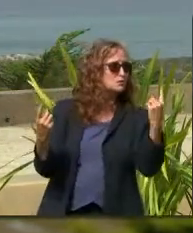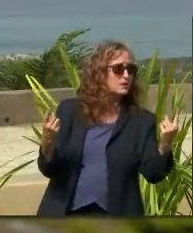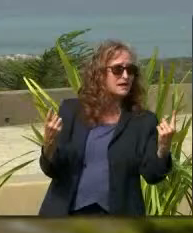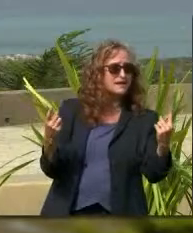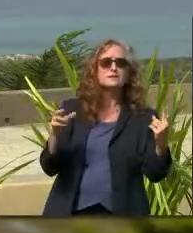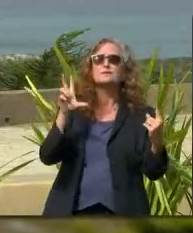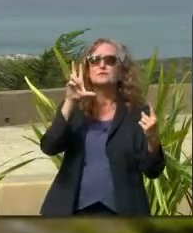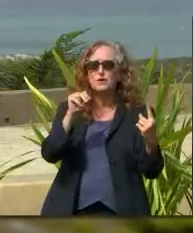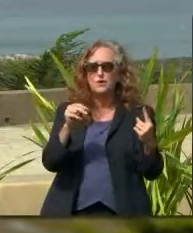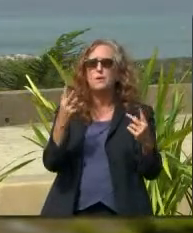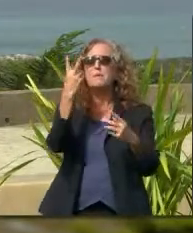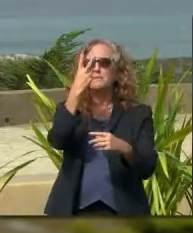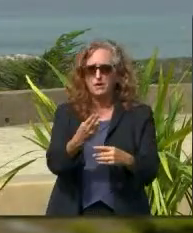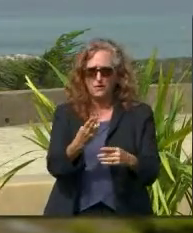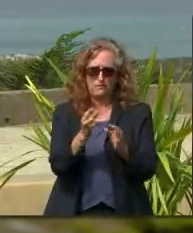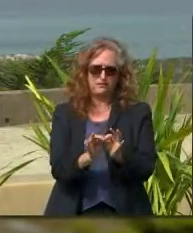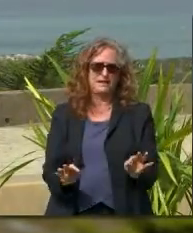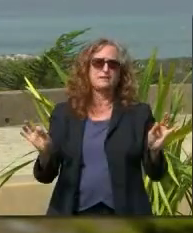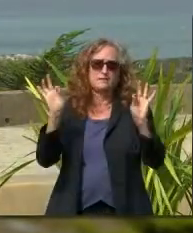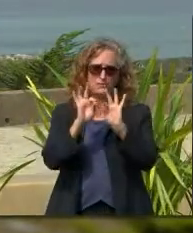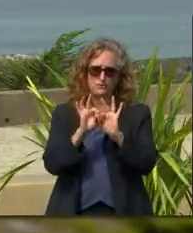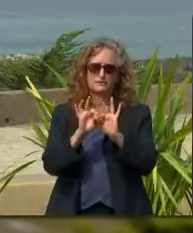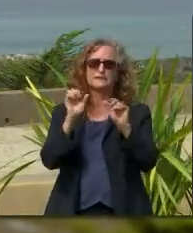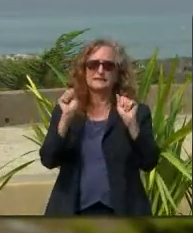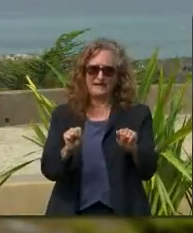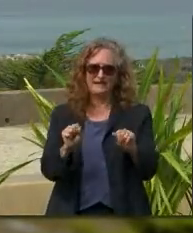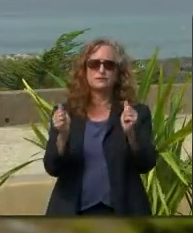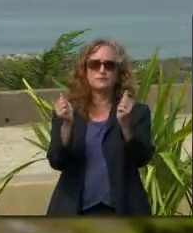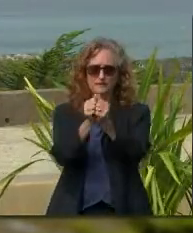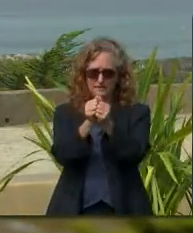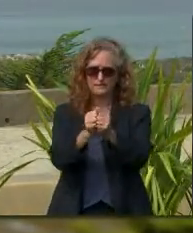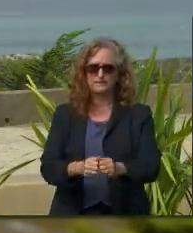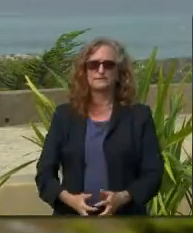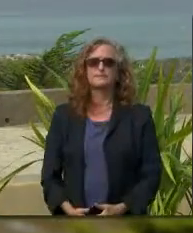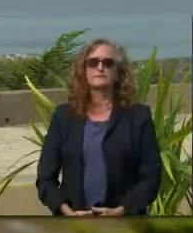they are moral imperatives.